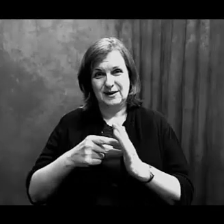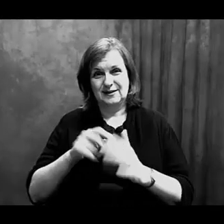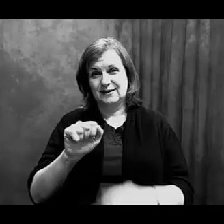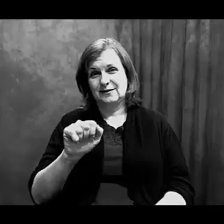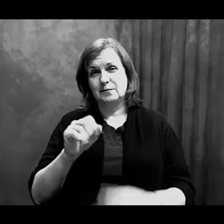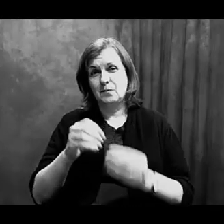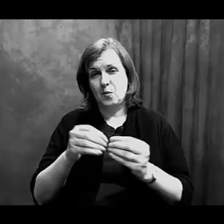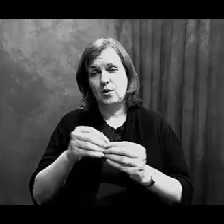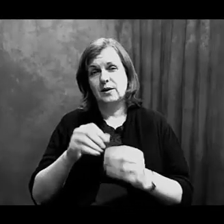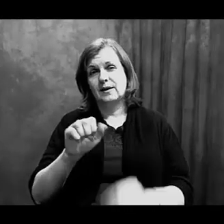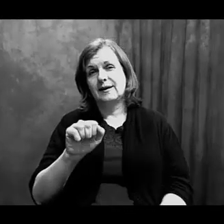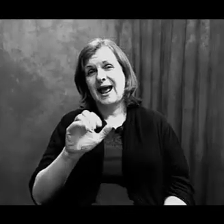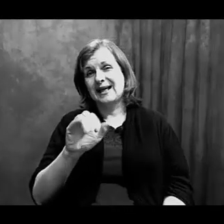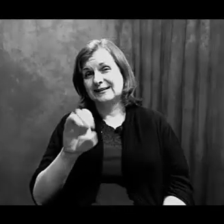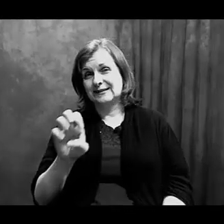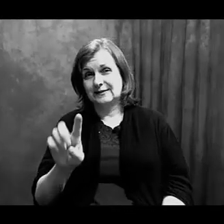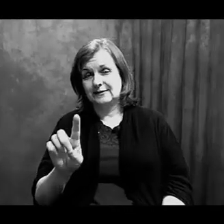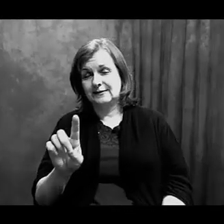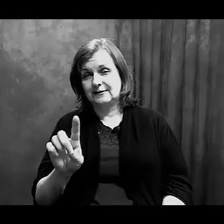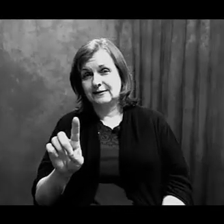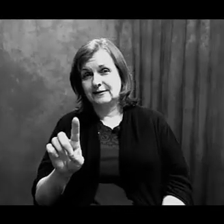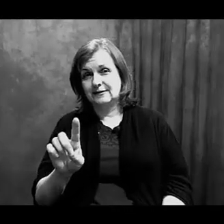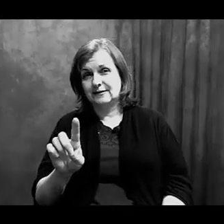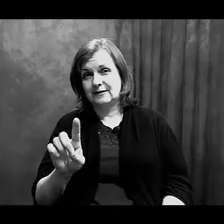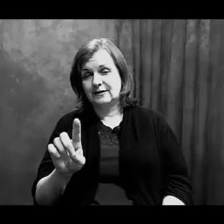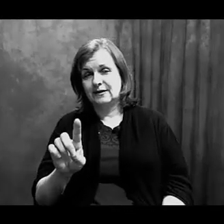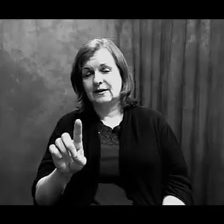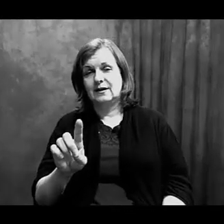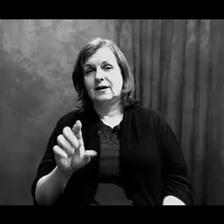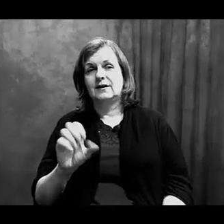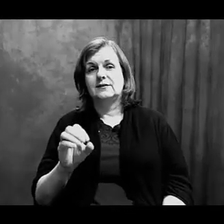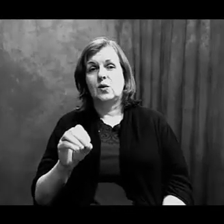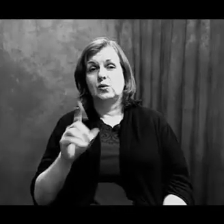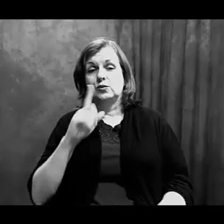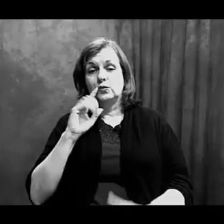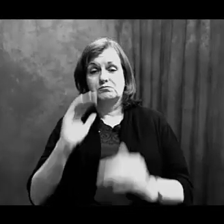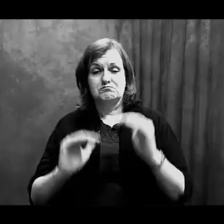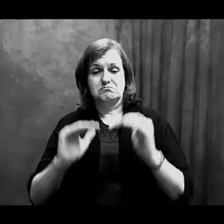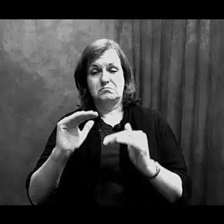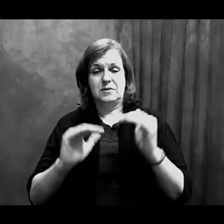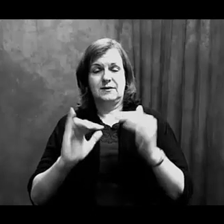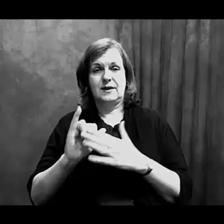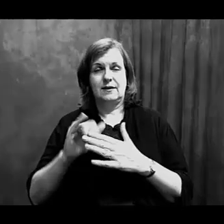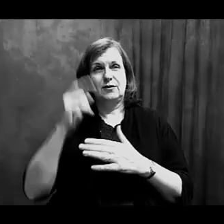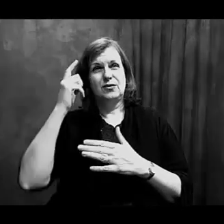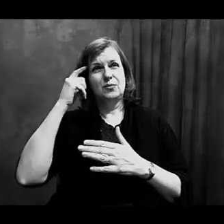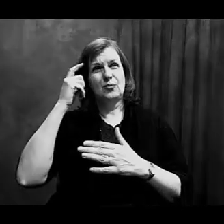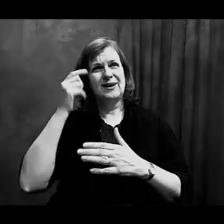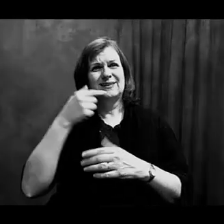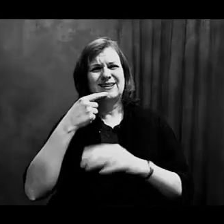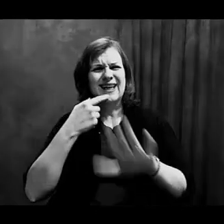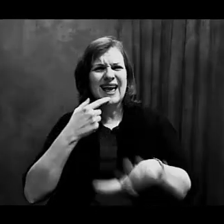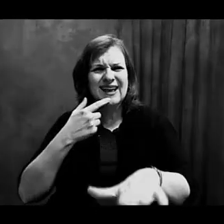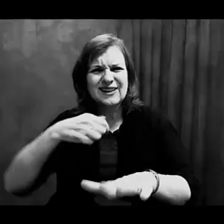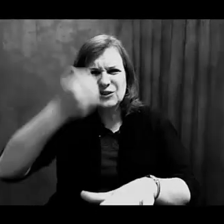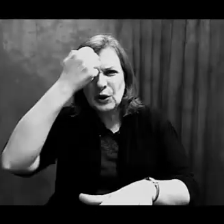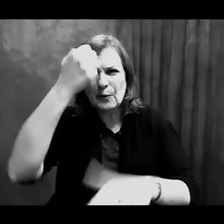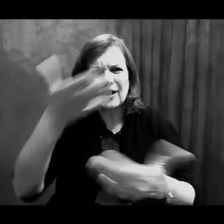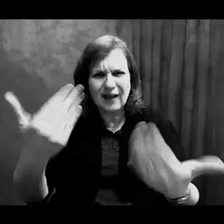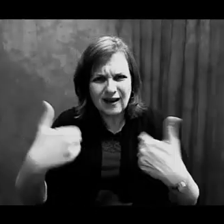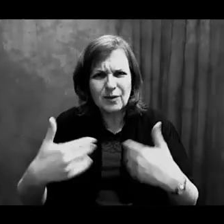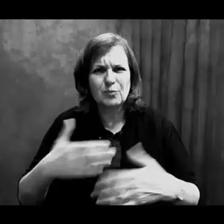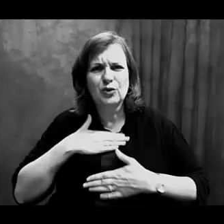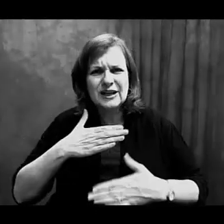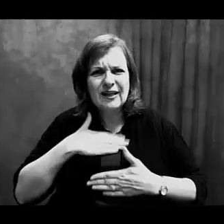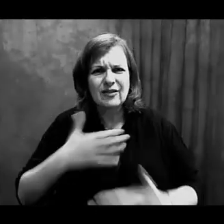acidic. So to counter this, your brain says, hey, stupid,